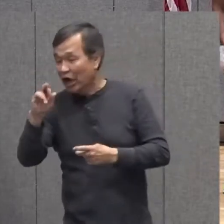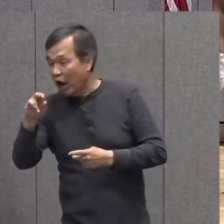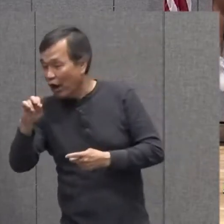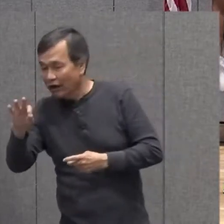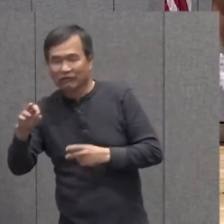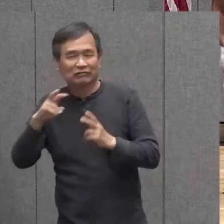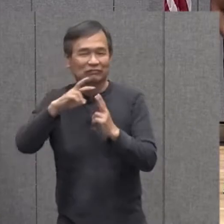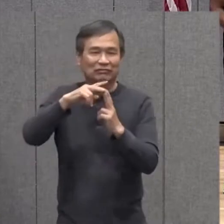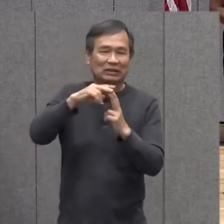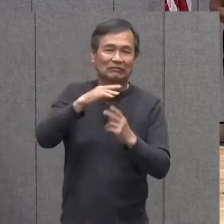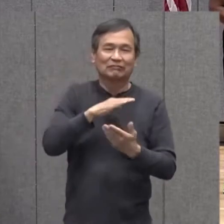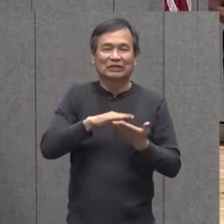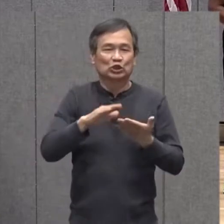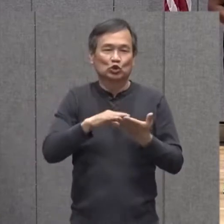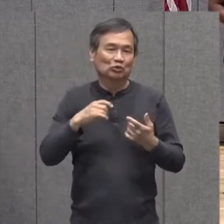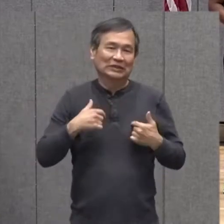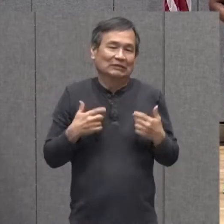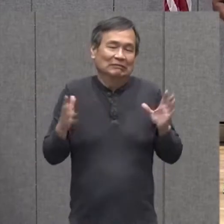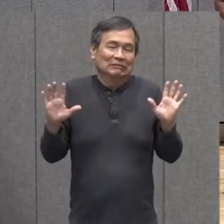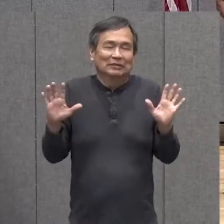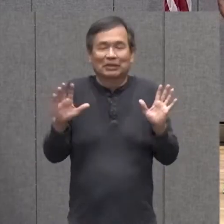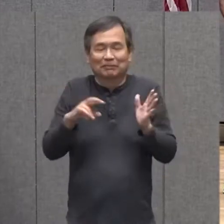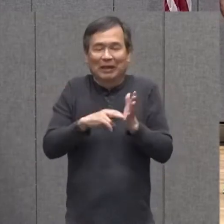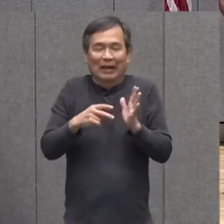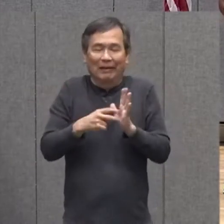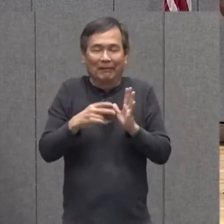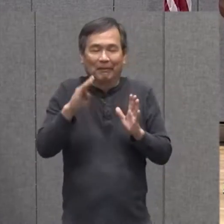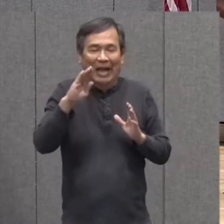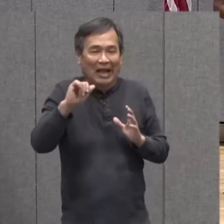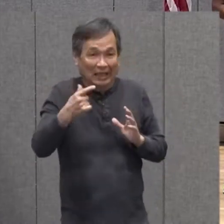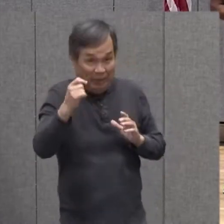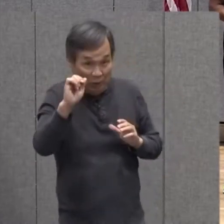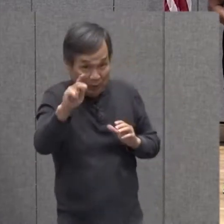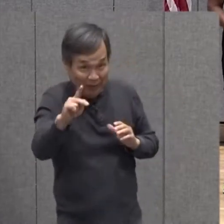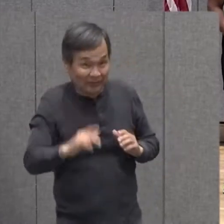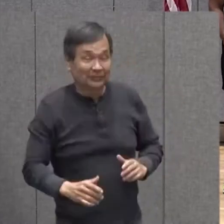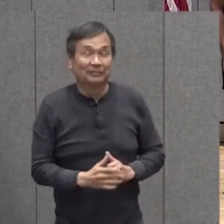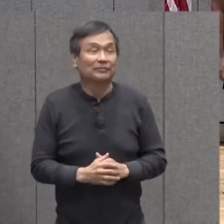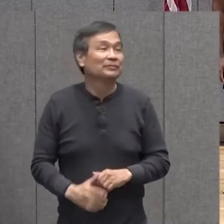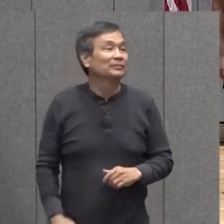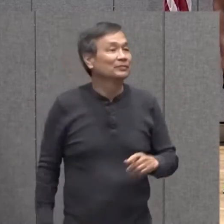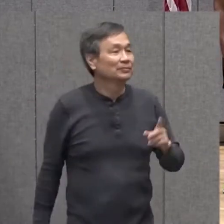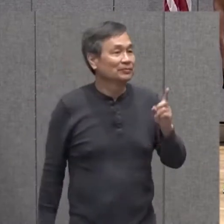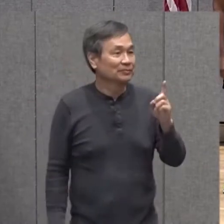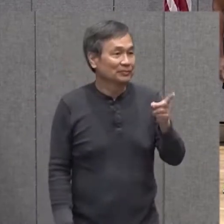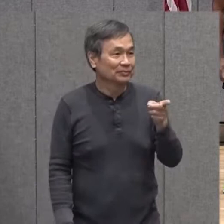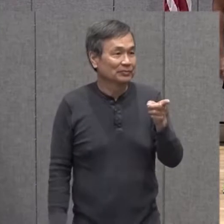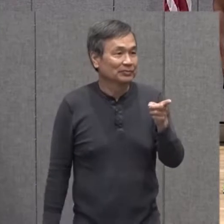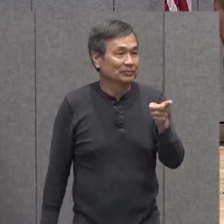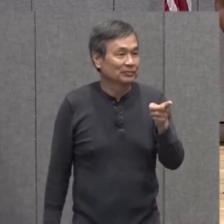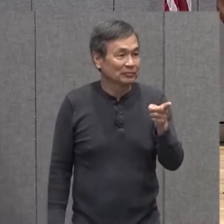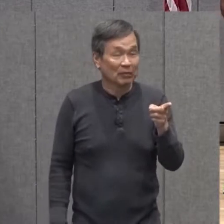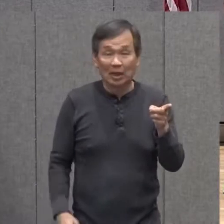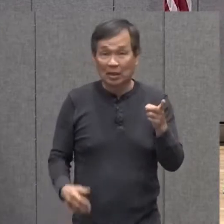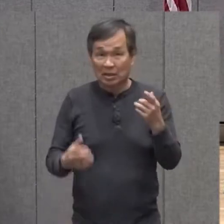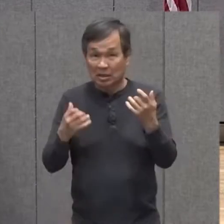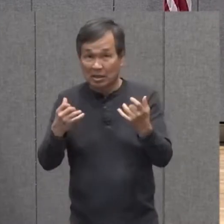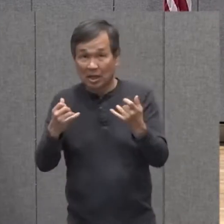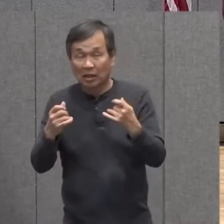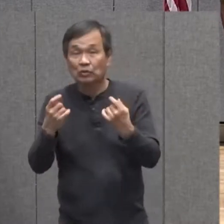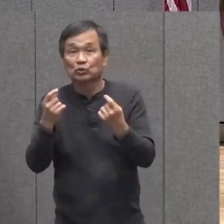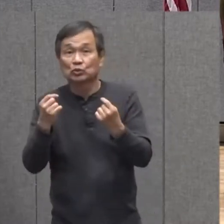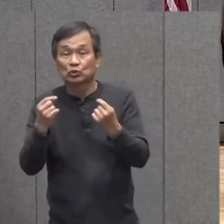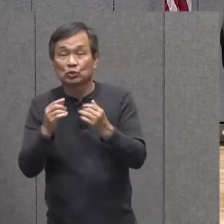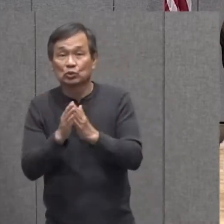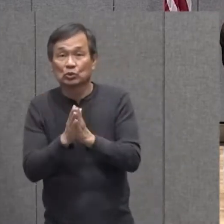say scarf, excuse me, I mean plastic bag. Si yo digo pañuelo, estoy refiriéndome a la bolsa, porque usamos pañuelos en mi escuela. So we're going to start